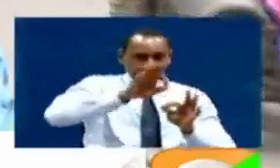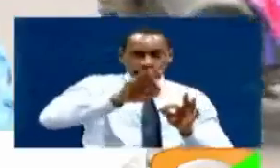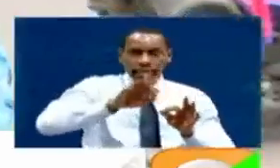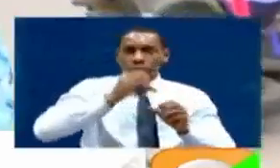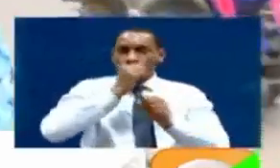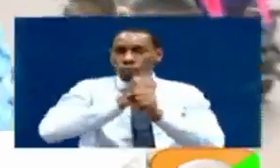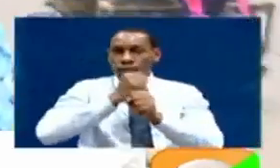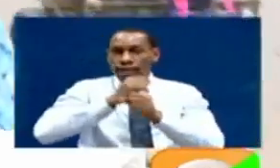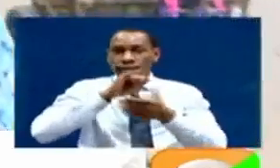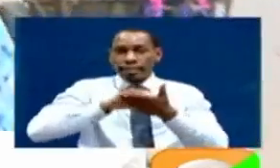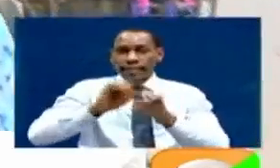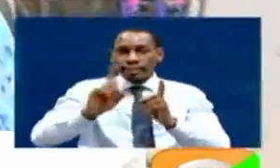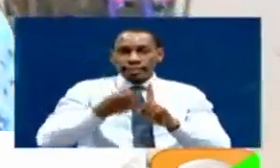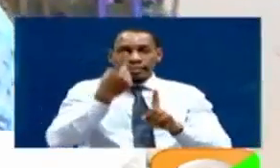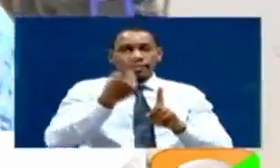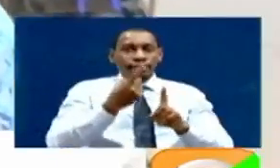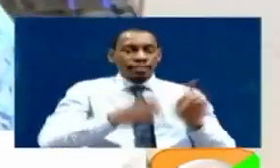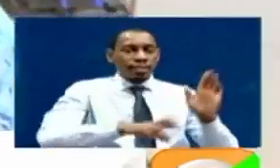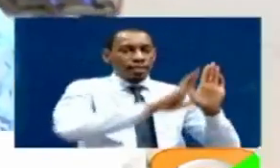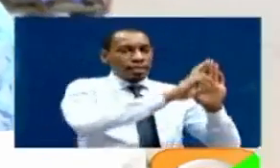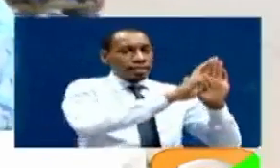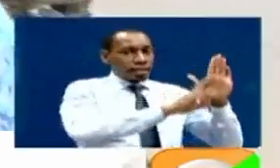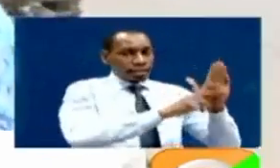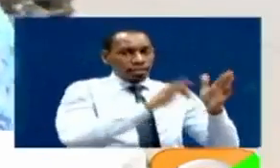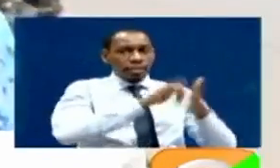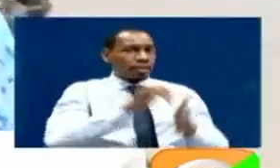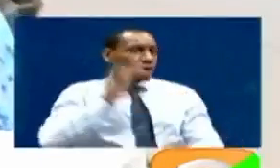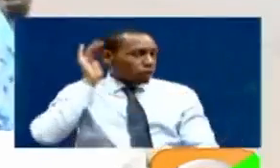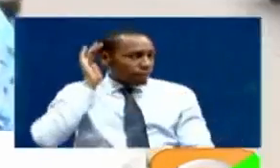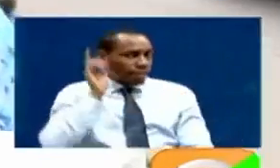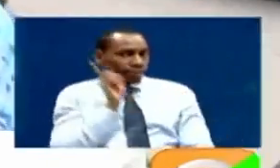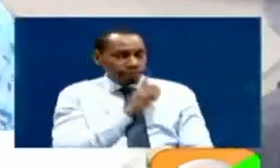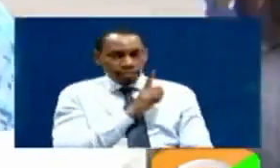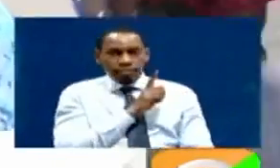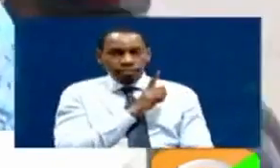operations in ensuring that the past regulations have been adhered to